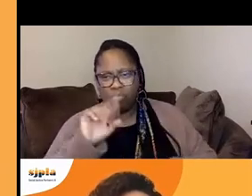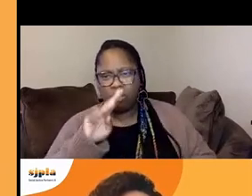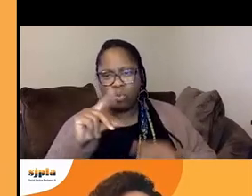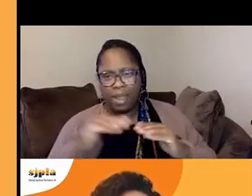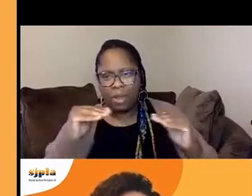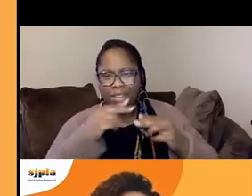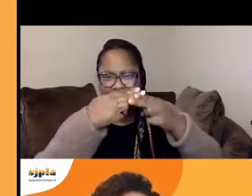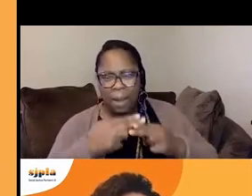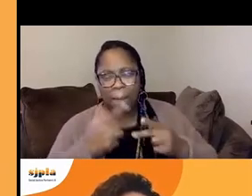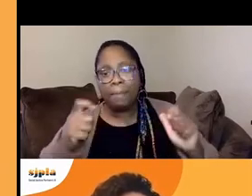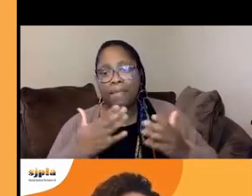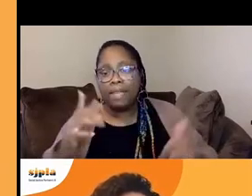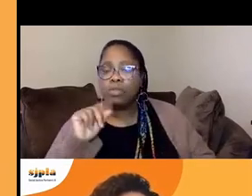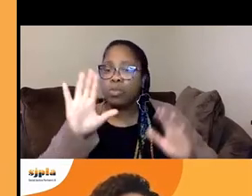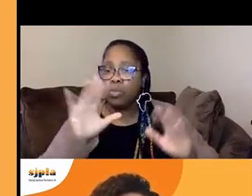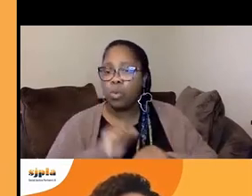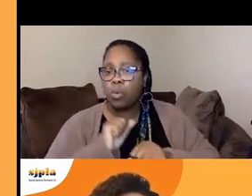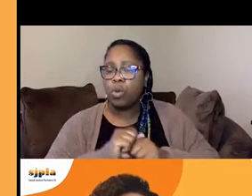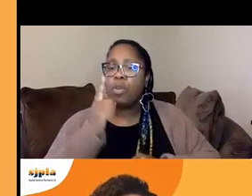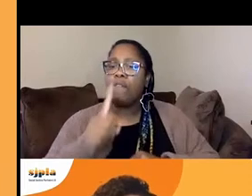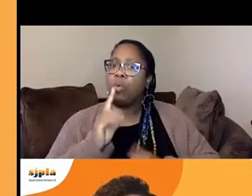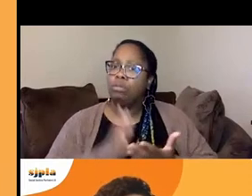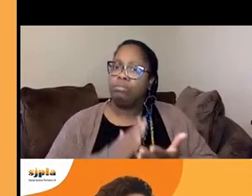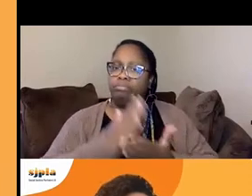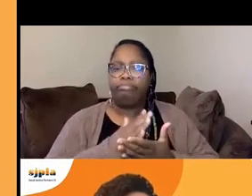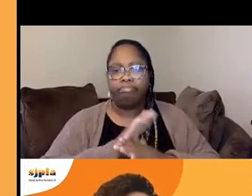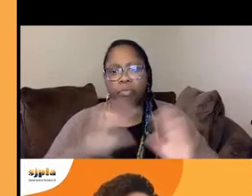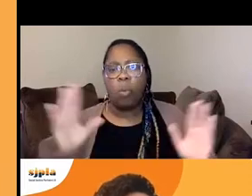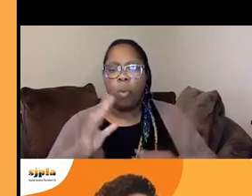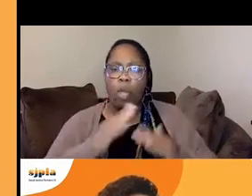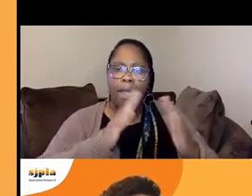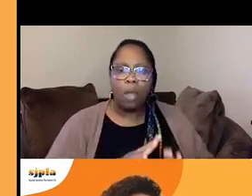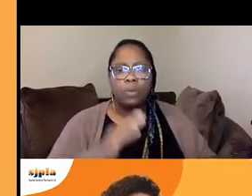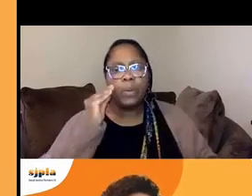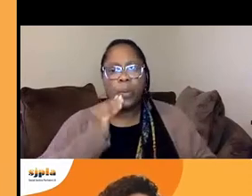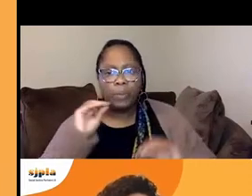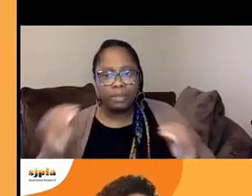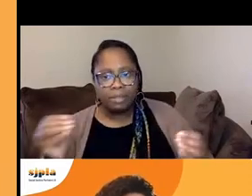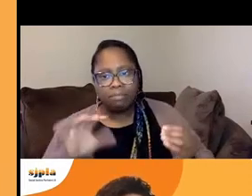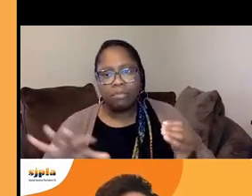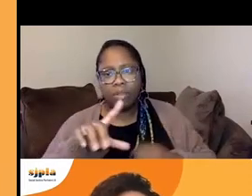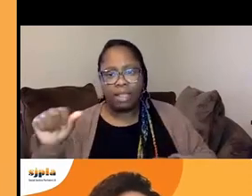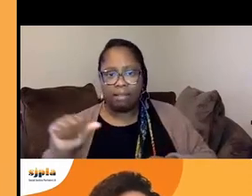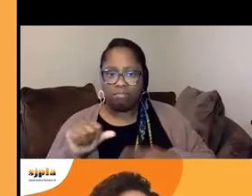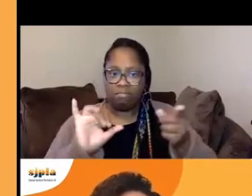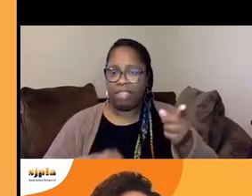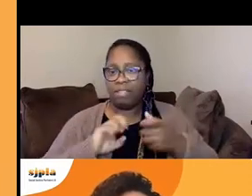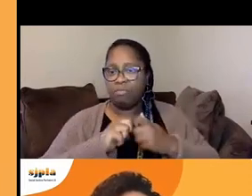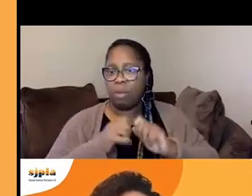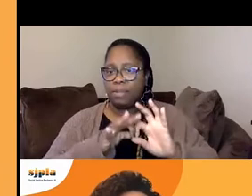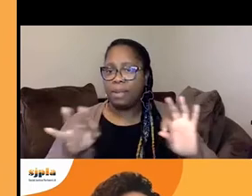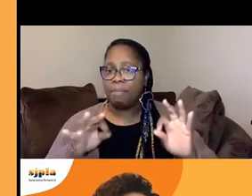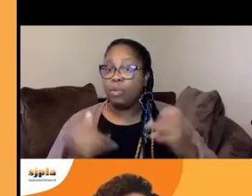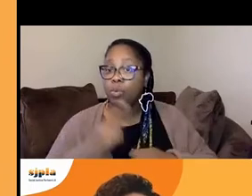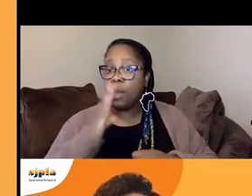good work to end housing and homelessness across Los Angeles County. This is their problem statement, and today you're going to meet 2 of them.